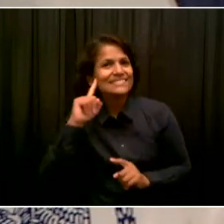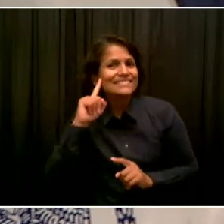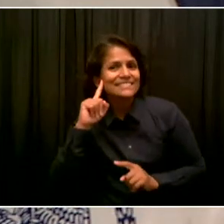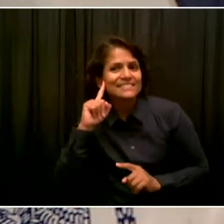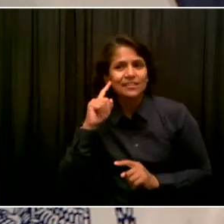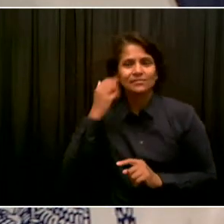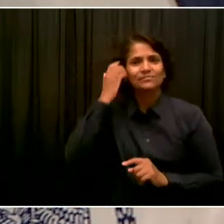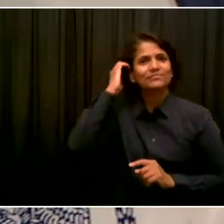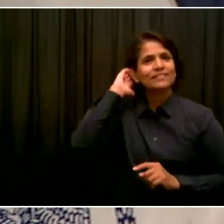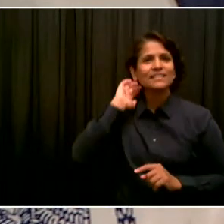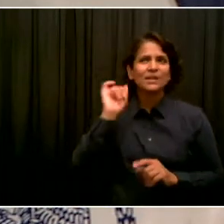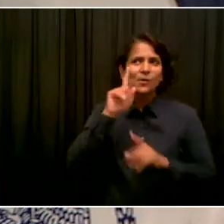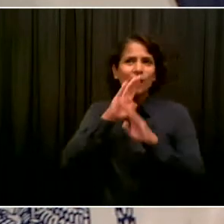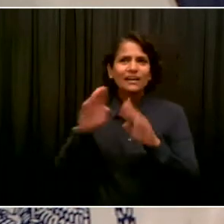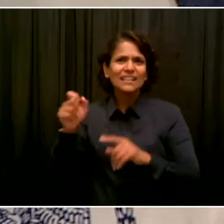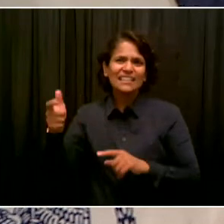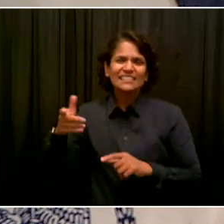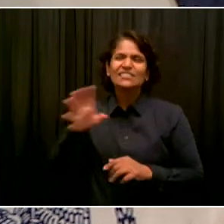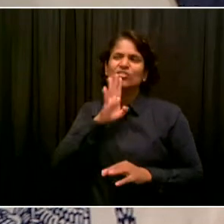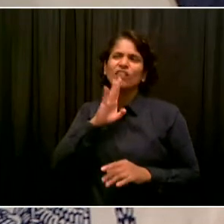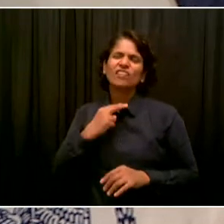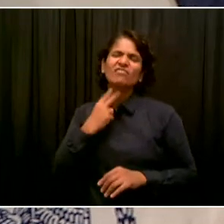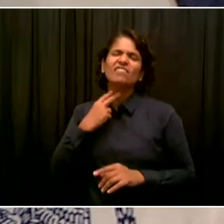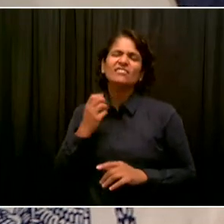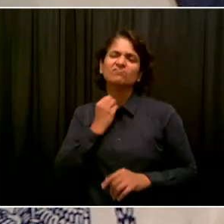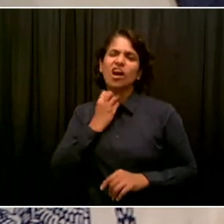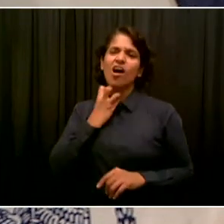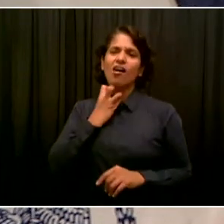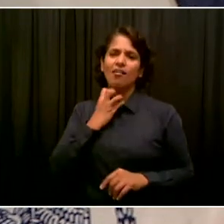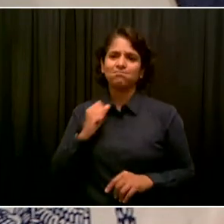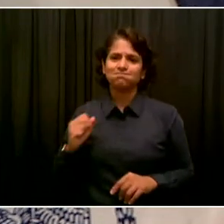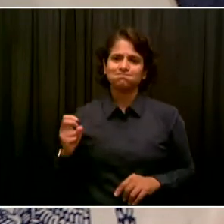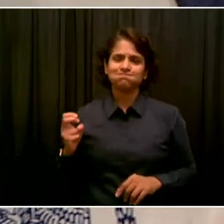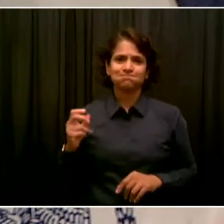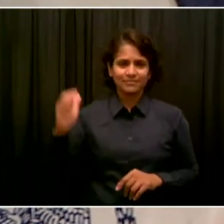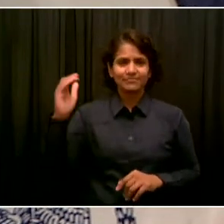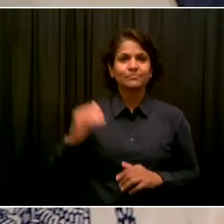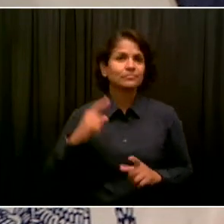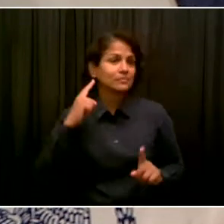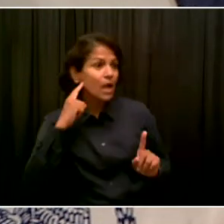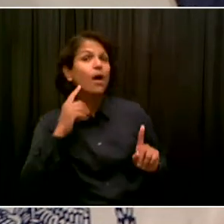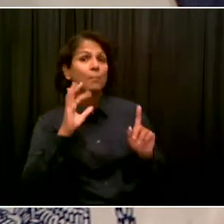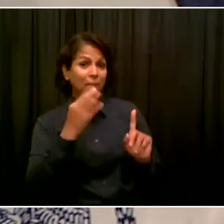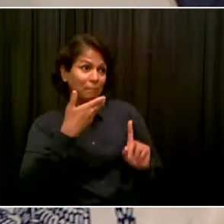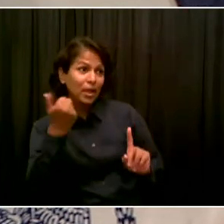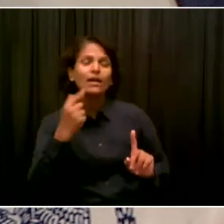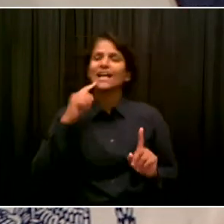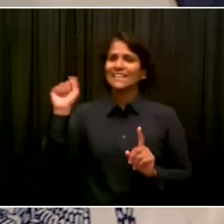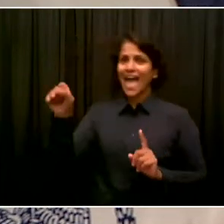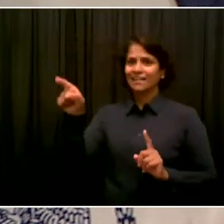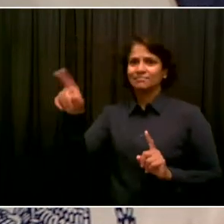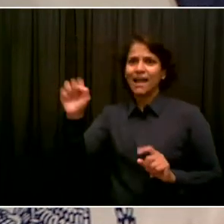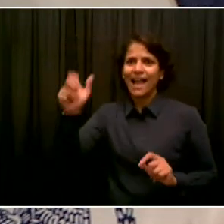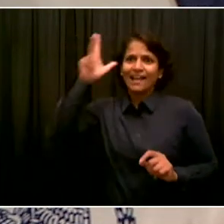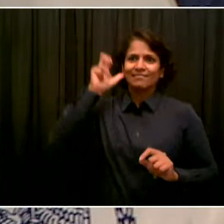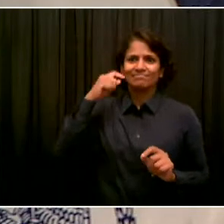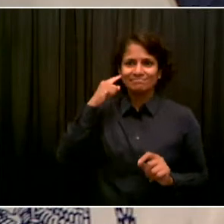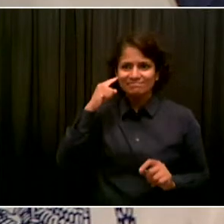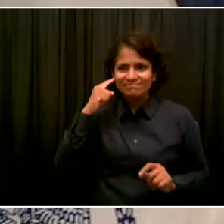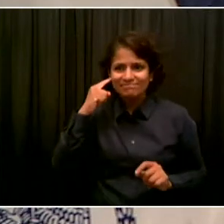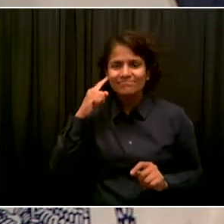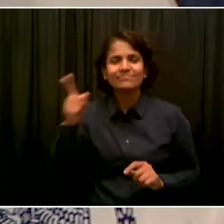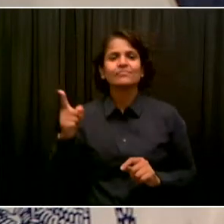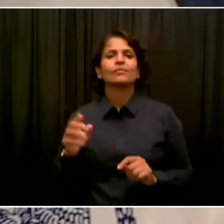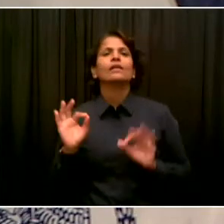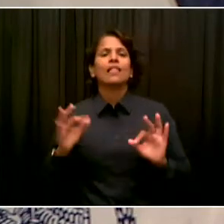turning up your volume, or there we go. How's that, better? Much better. Okay, great. Thanks, Mayor. I wanted to